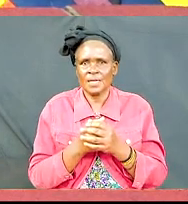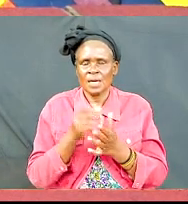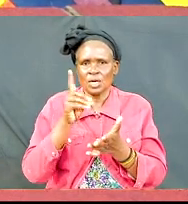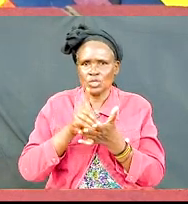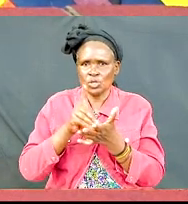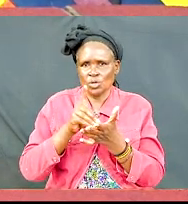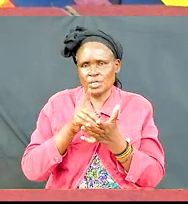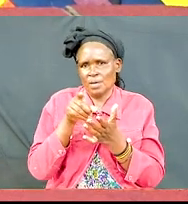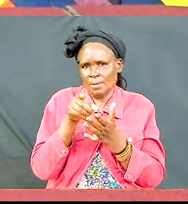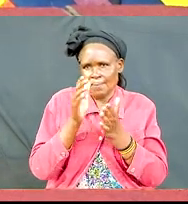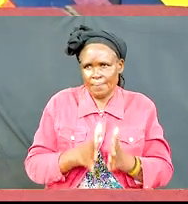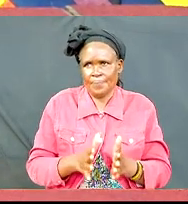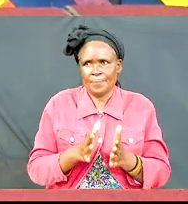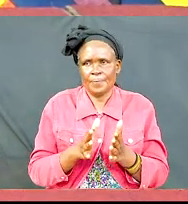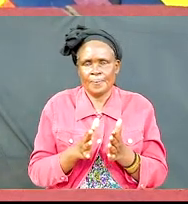Han.